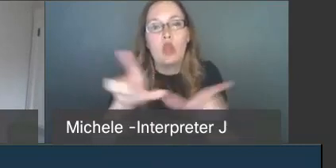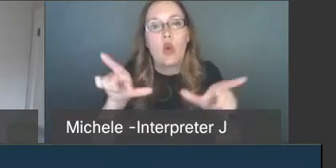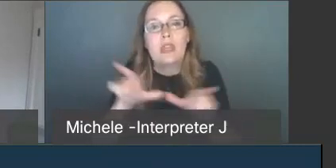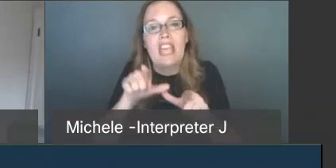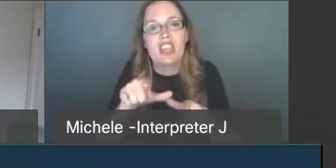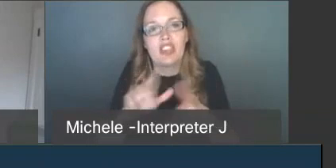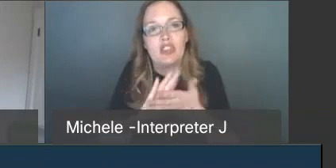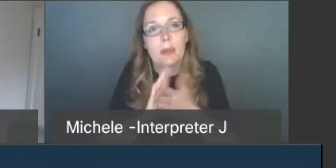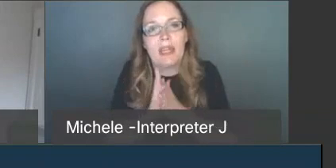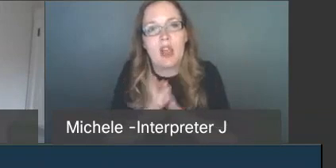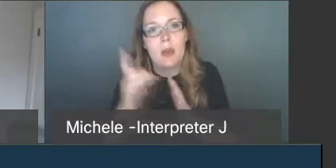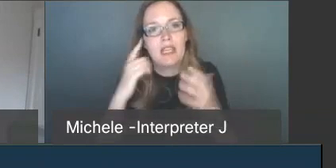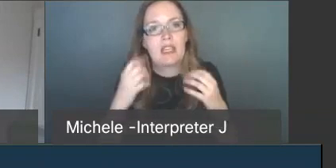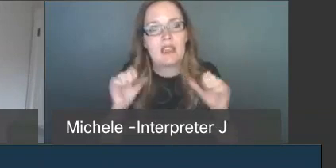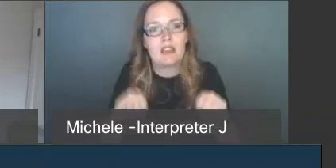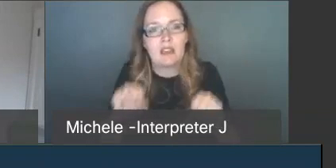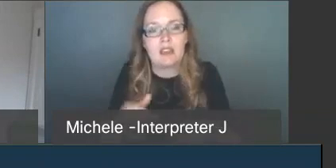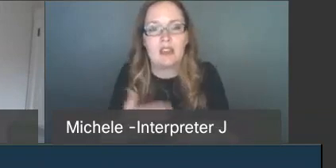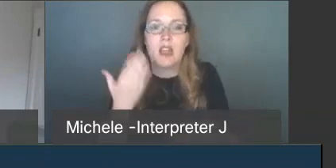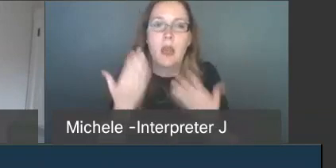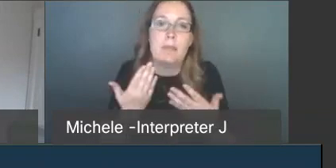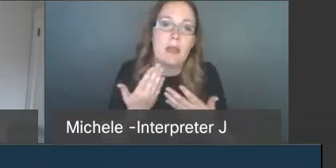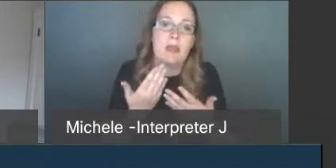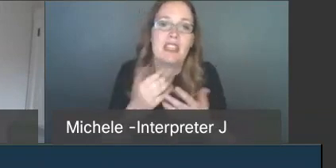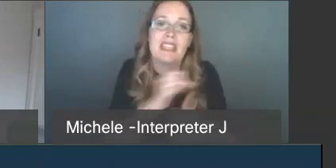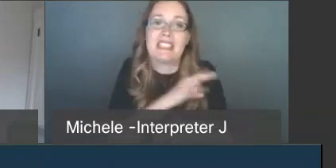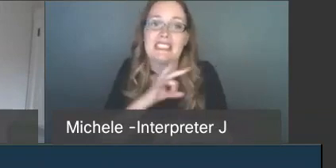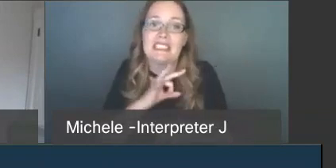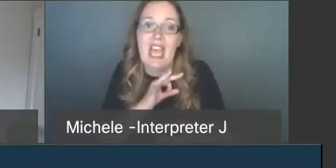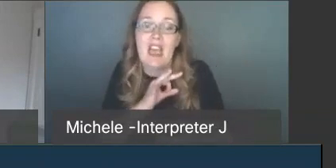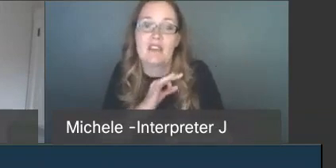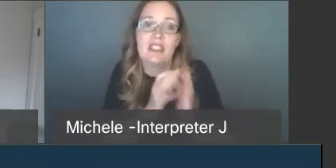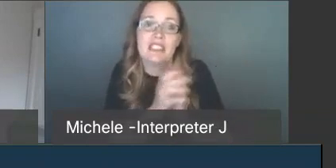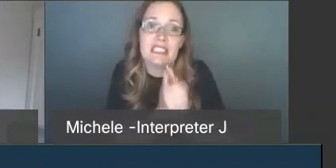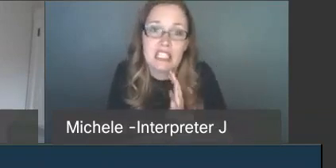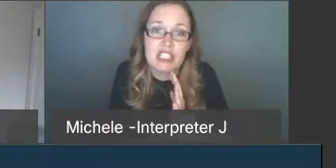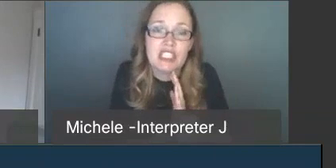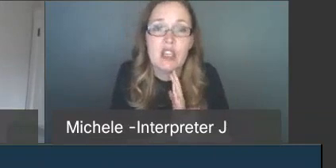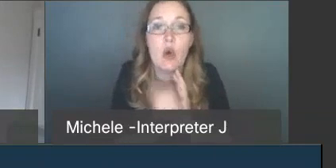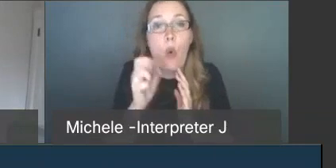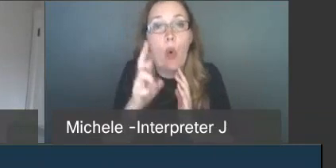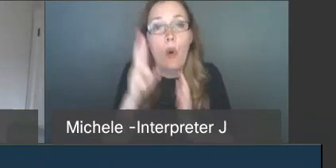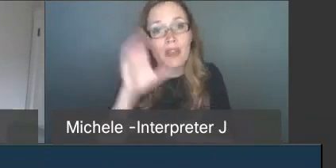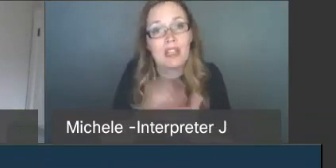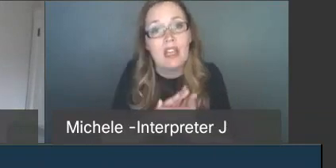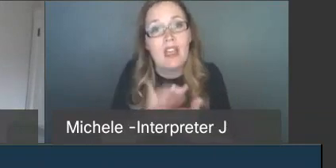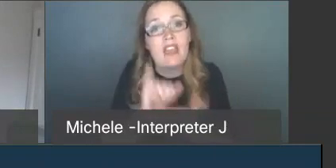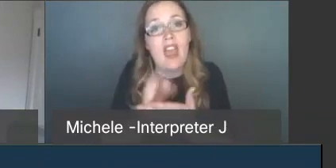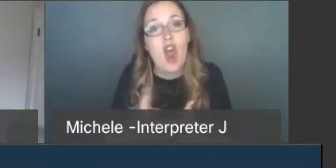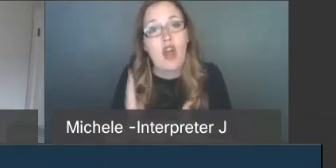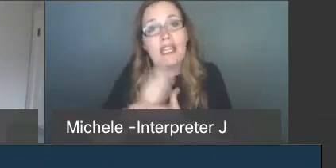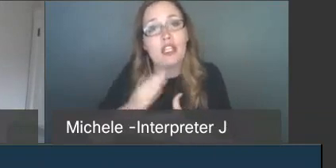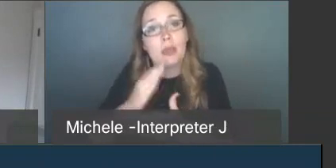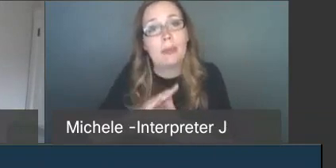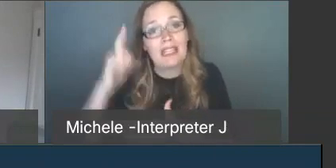there might be staff skills or characteristics or even beliefs that are impeding positive change. There might be